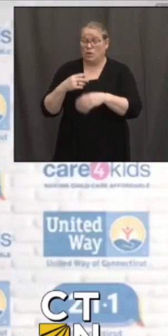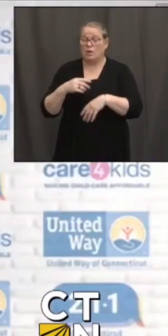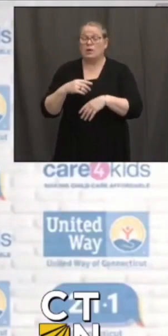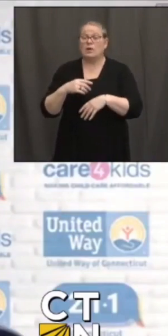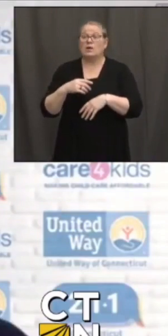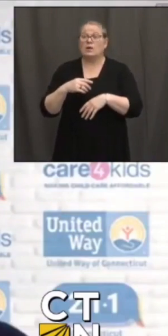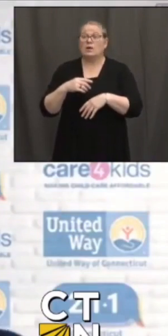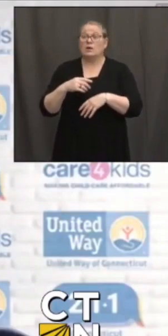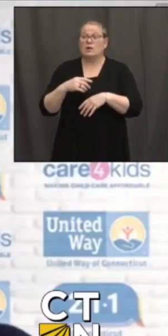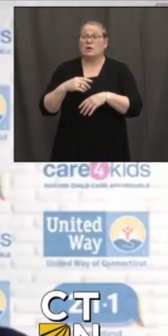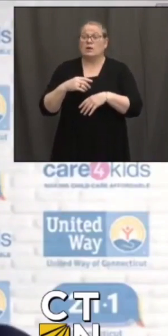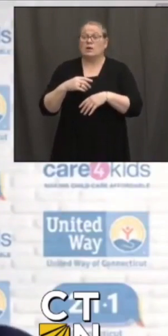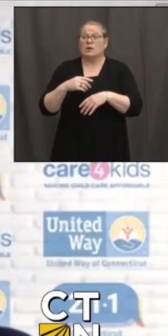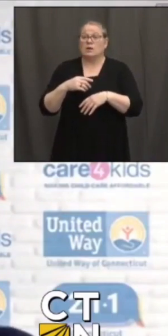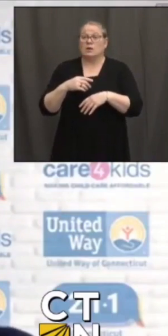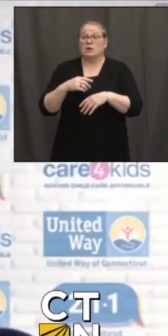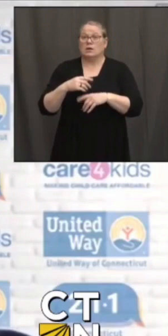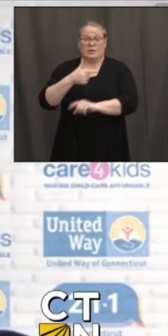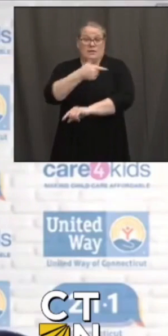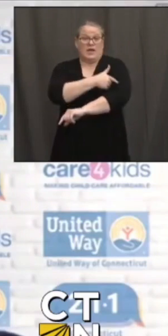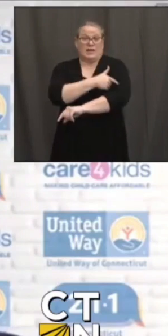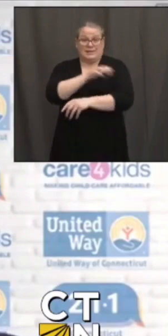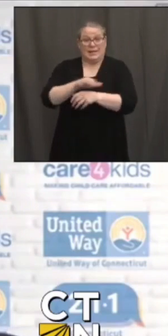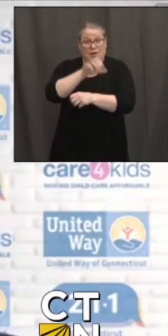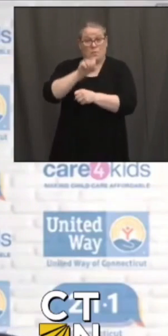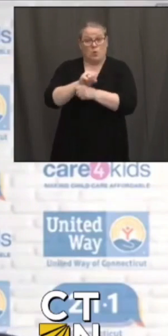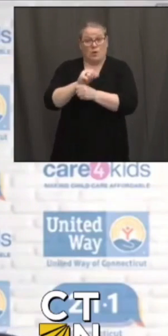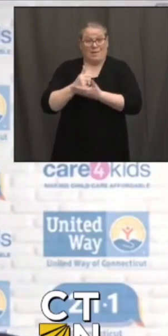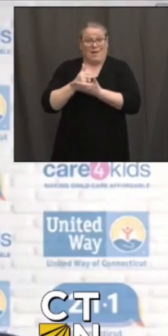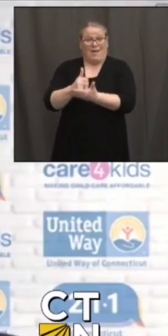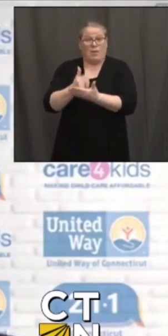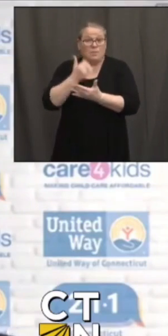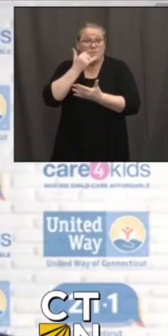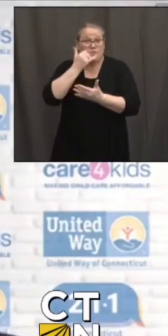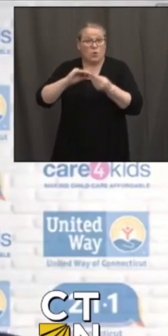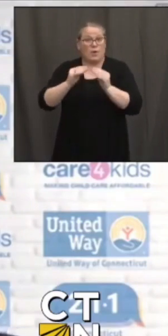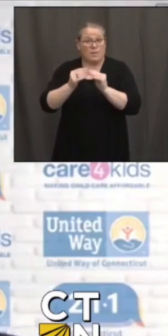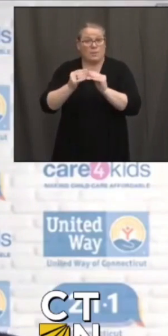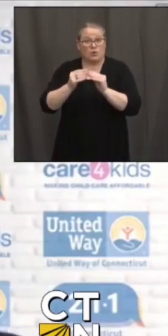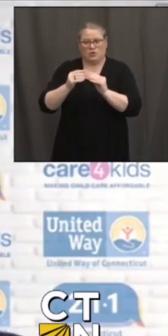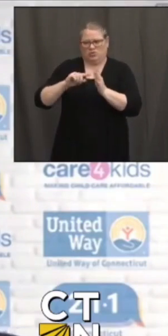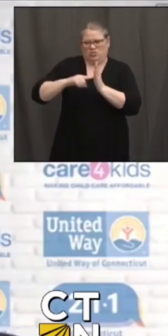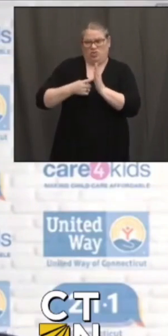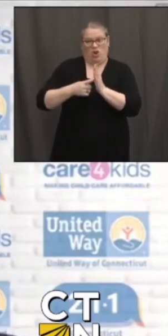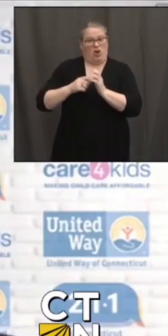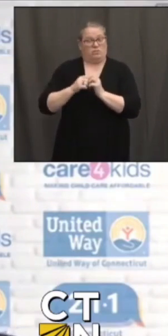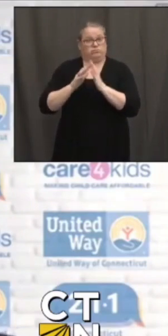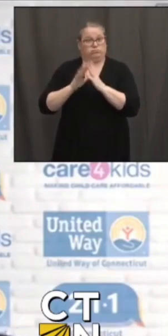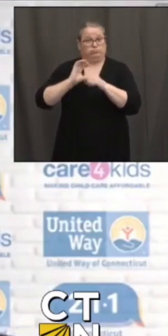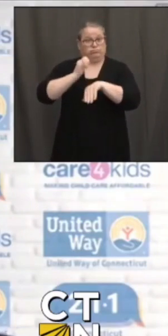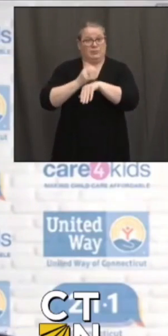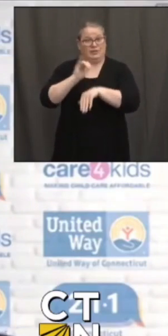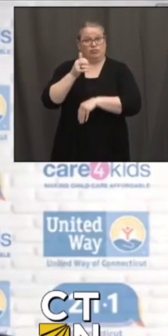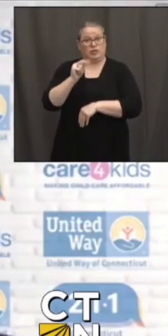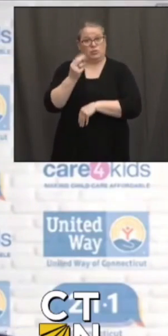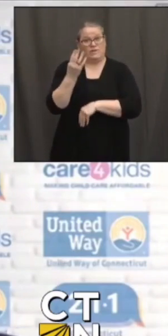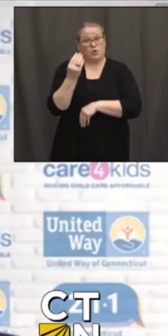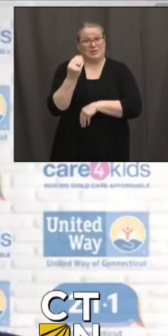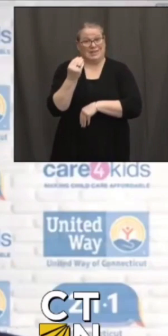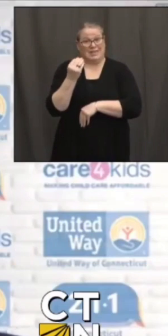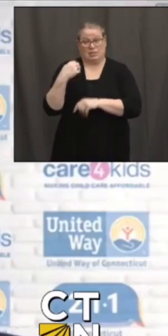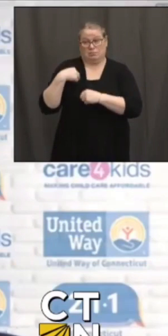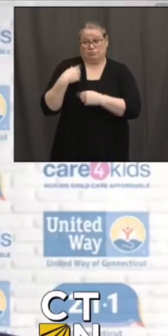got started with the vaccine appointment assistance line, January 14th, we've had more than 30,000